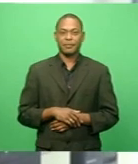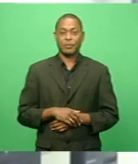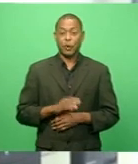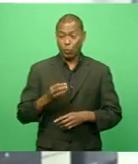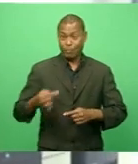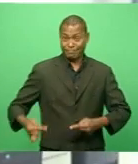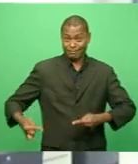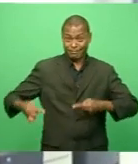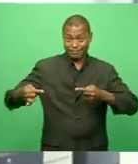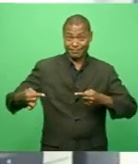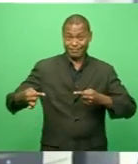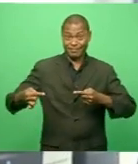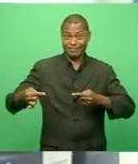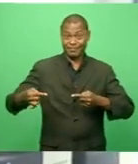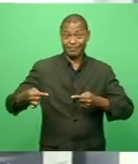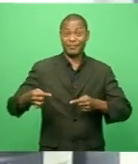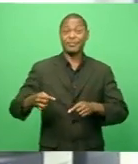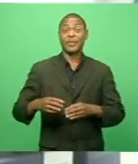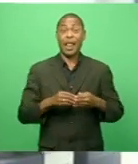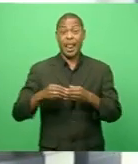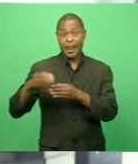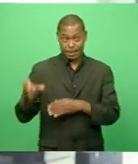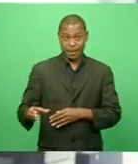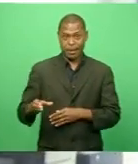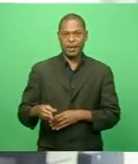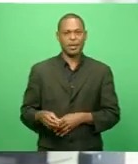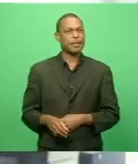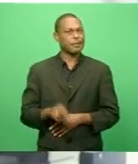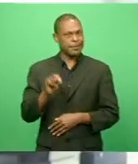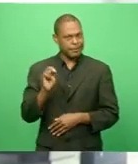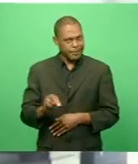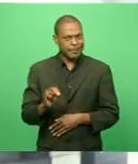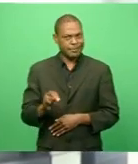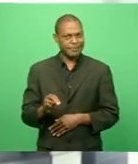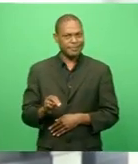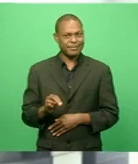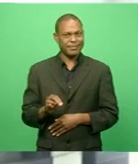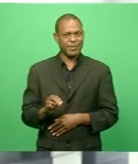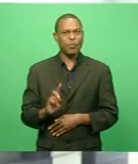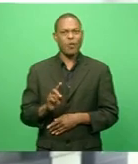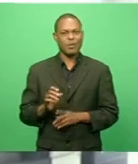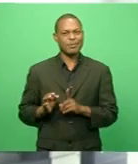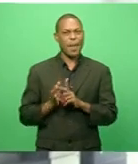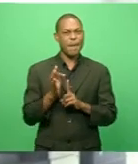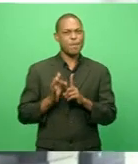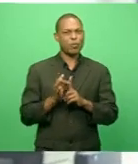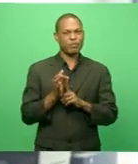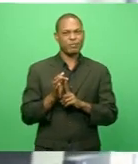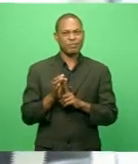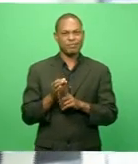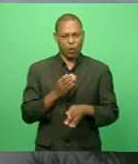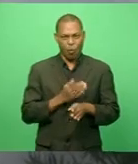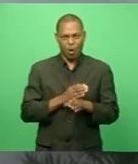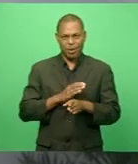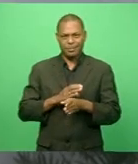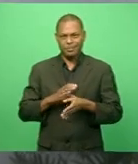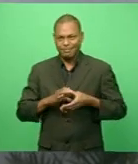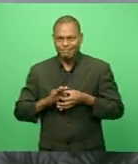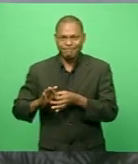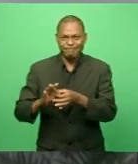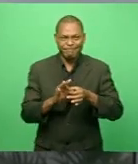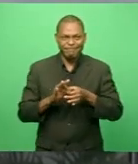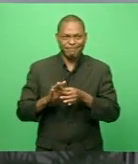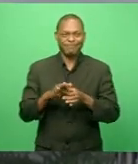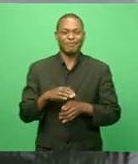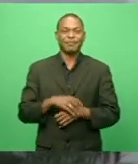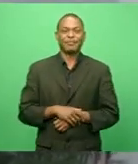leader, that is an area which needs to be pursued and improved, that bipartisanship and collaboration. Fellow